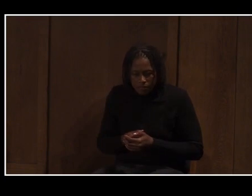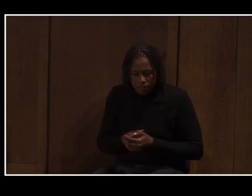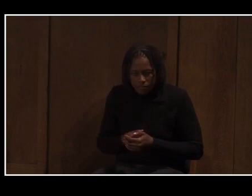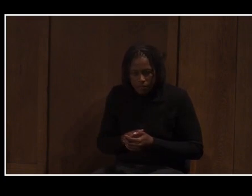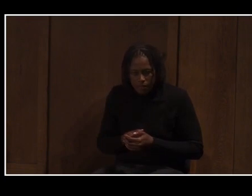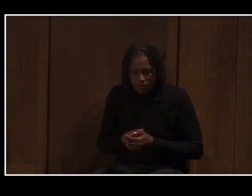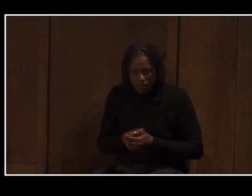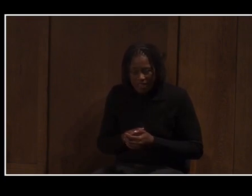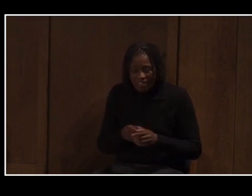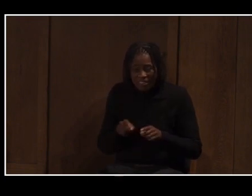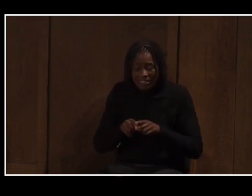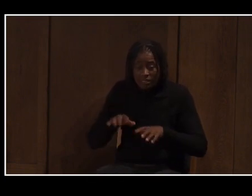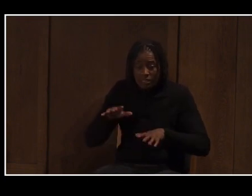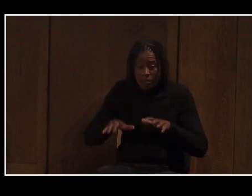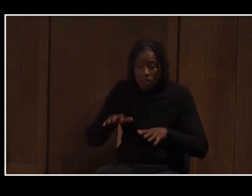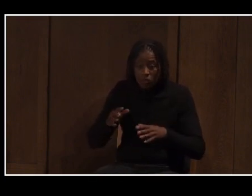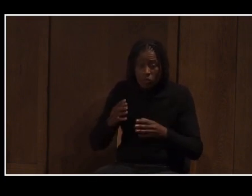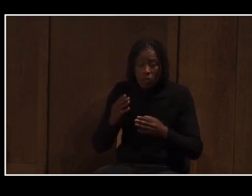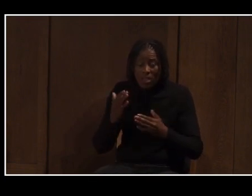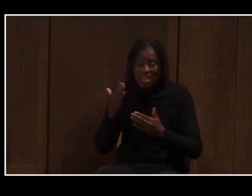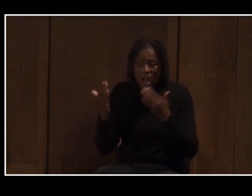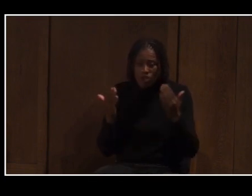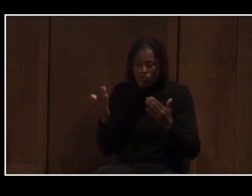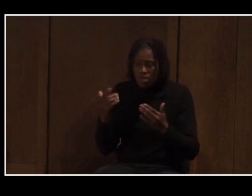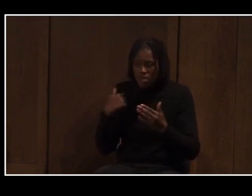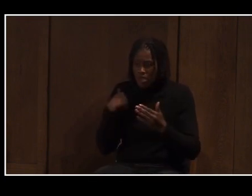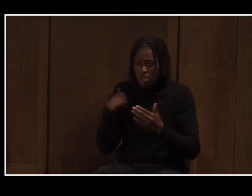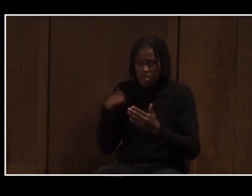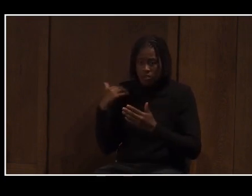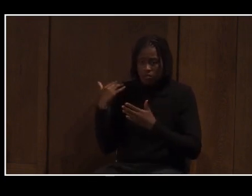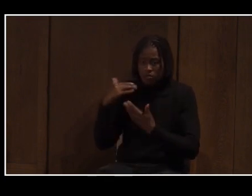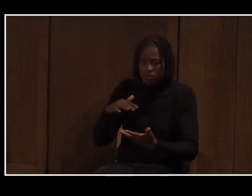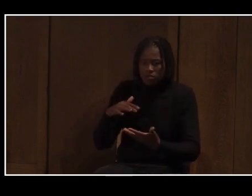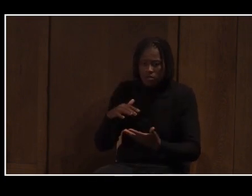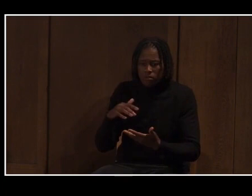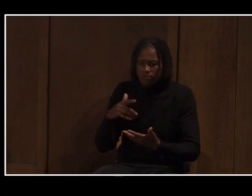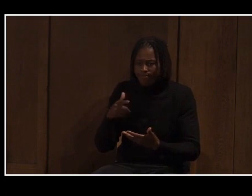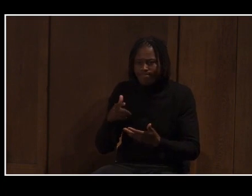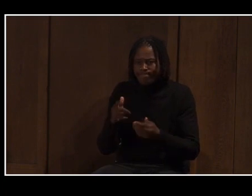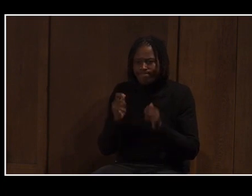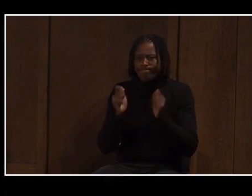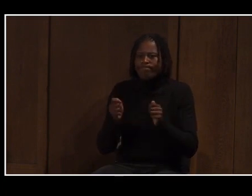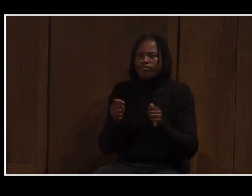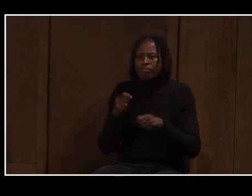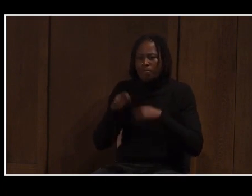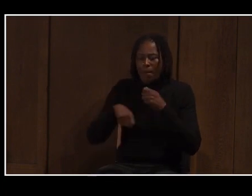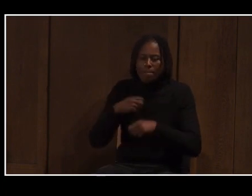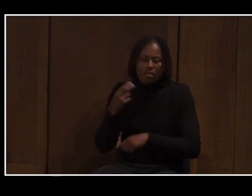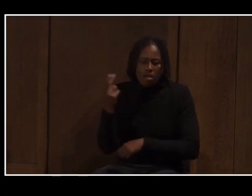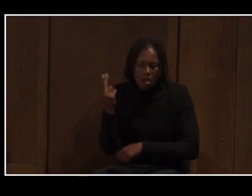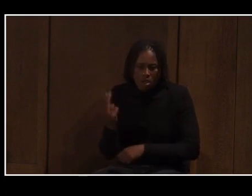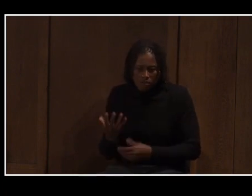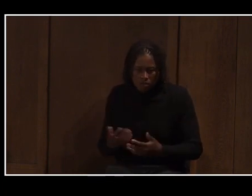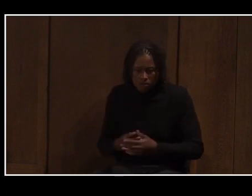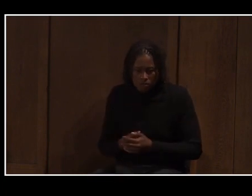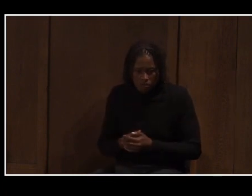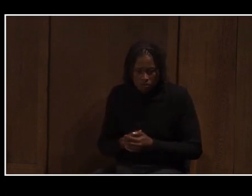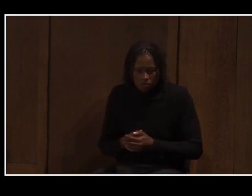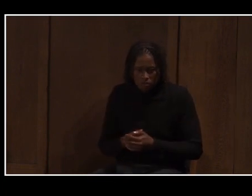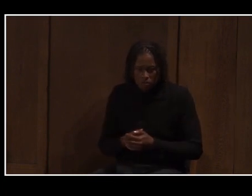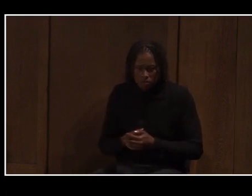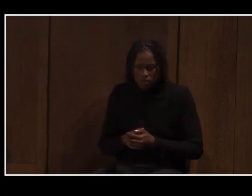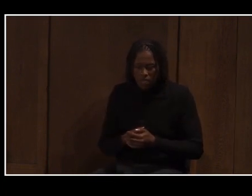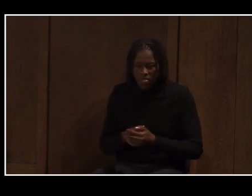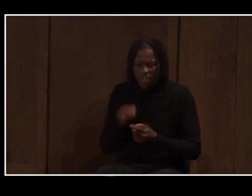galleries are similar. You put stuff in the gallery, it becomes art. Like, there's no way out. Like, whatever you put in there, like, they've shown us, like, they can put